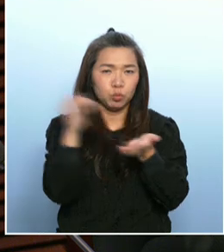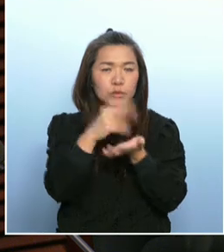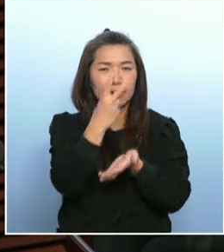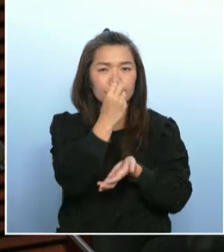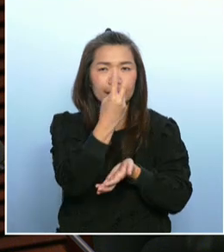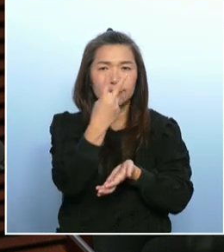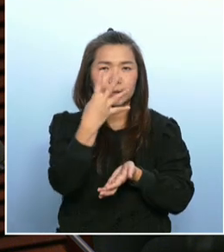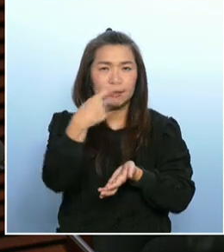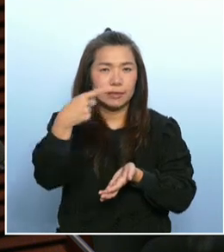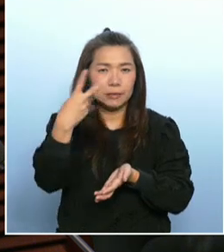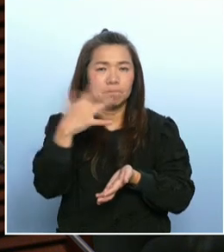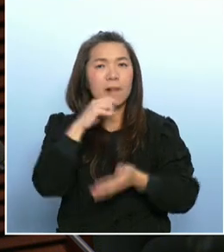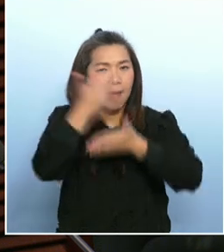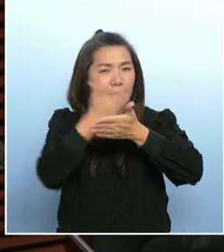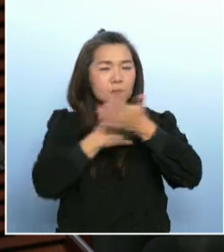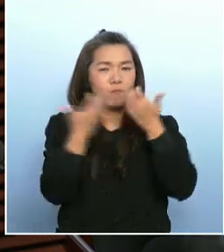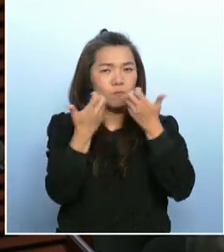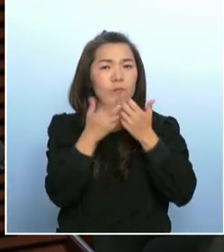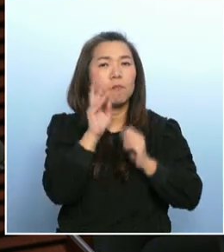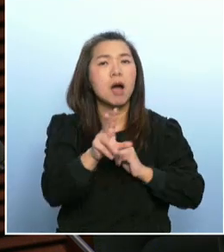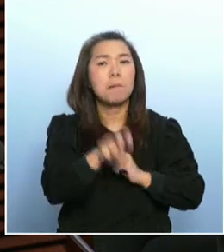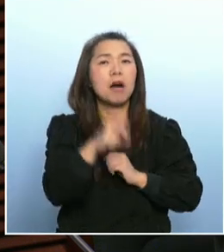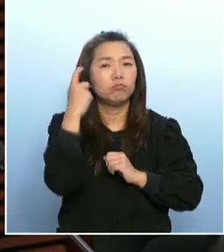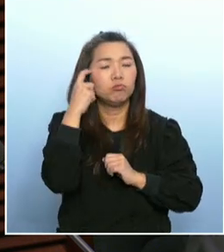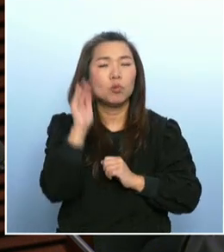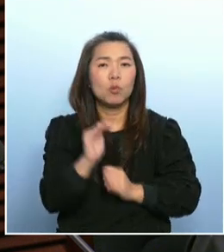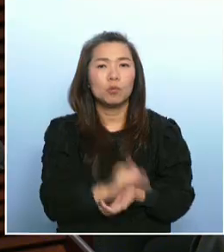We believe that in 2024-25, the waiting time should be